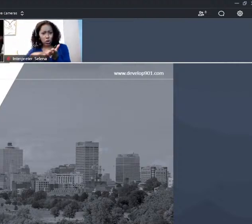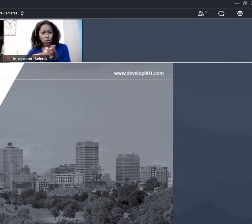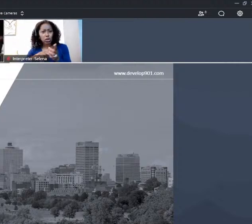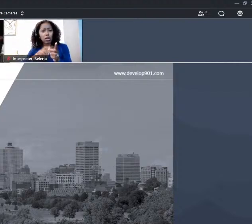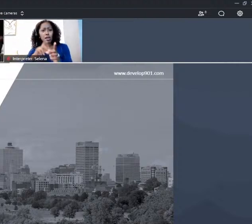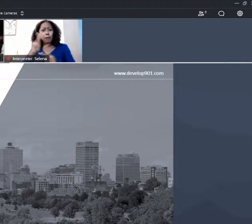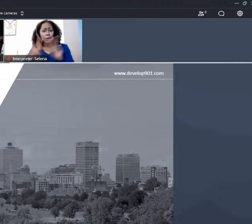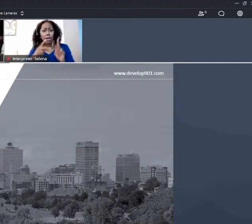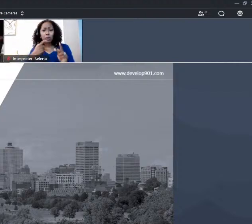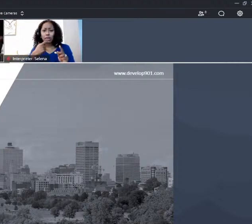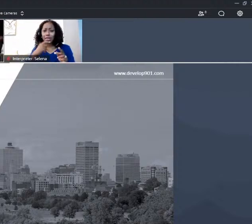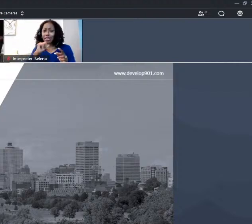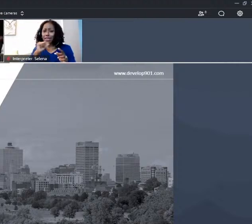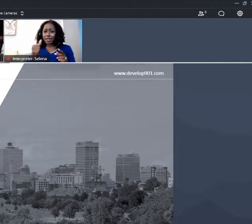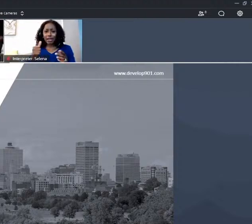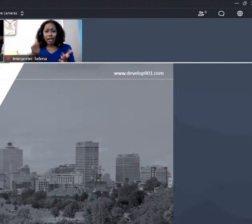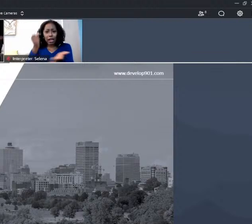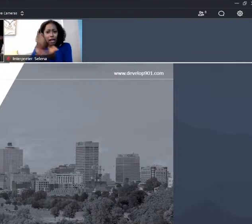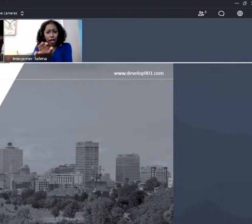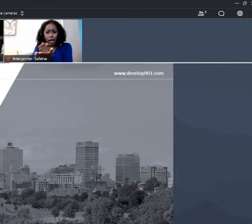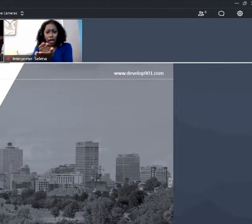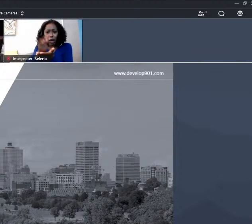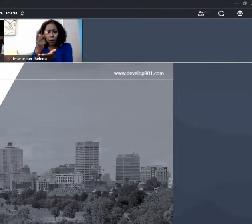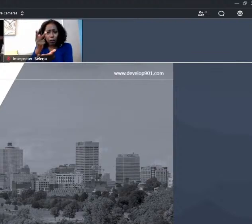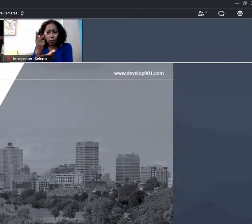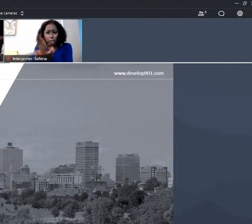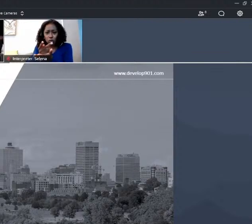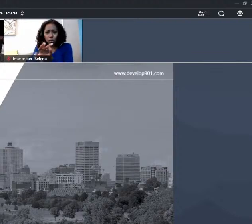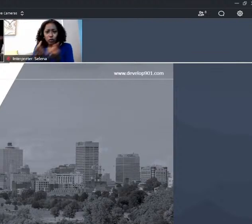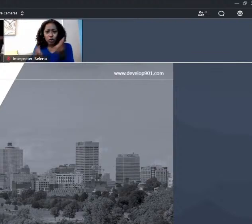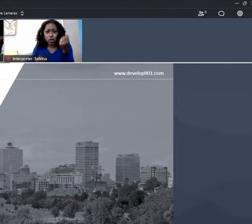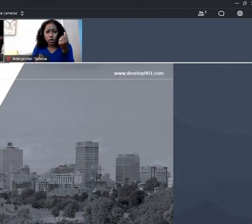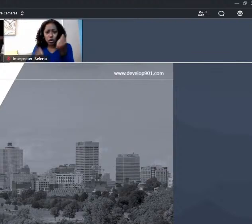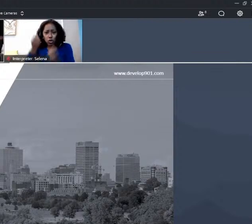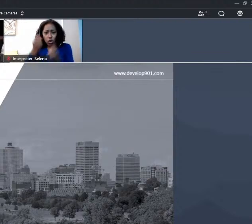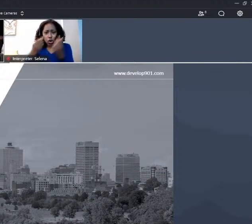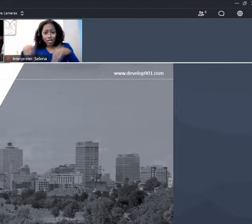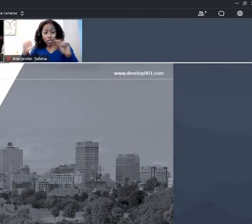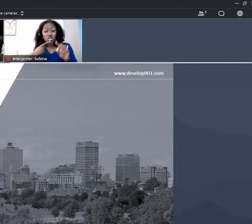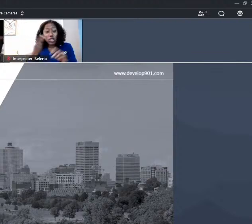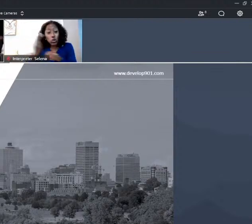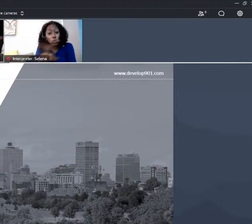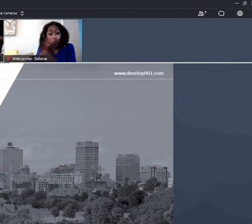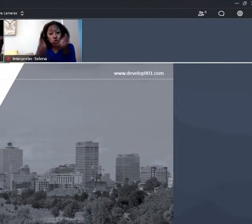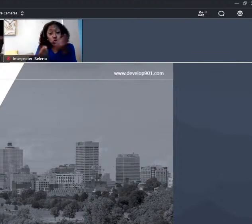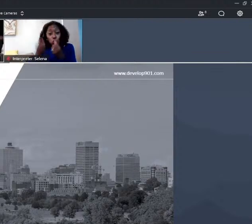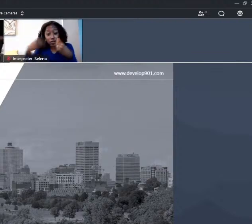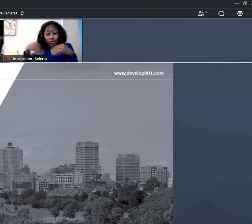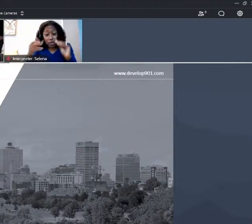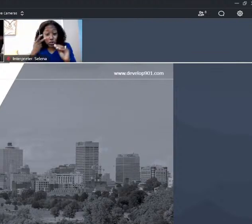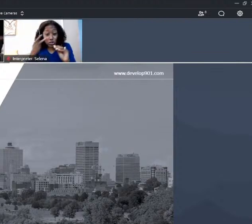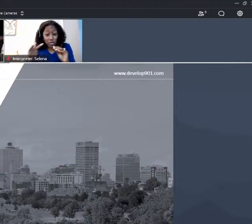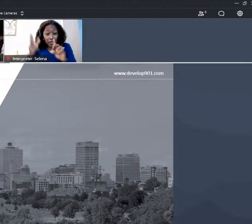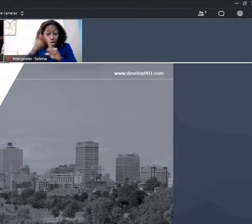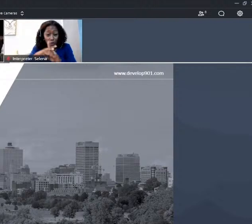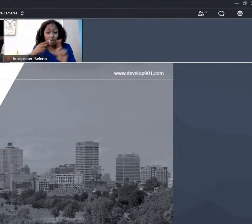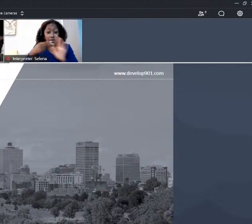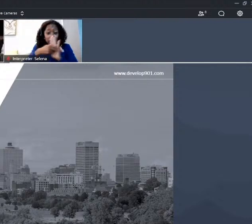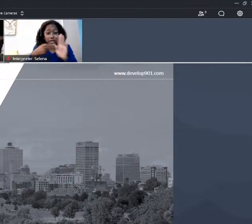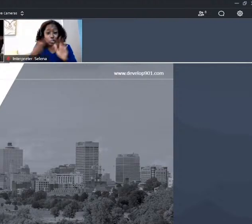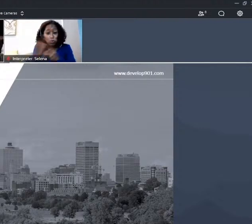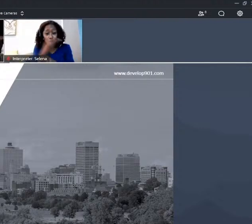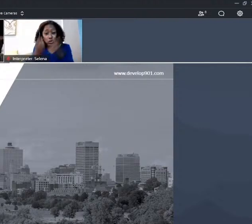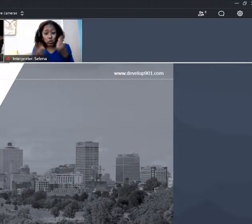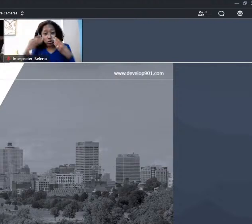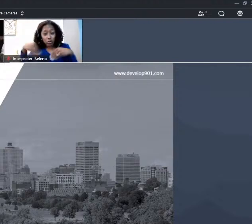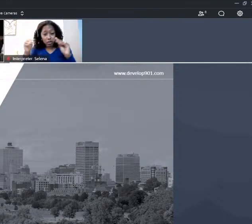not approve this car sales. If you notice on the application, it says used car sales. And again, just in the abundance